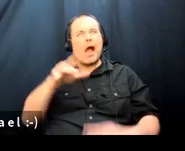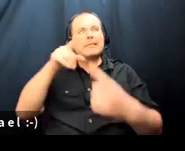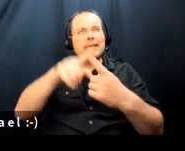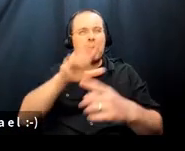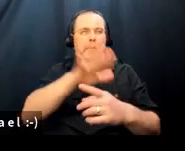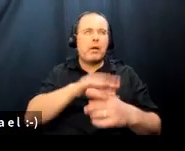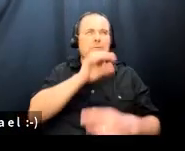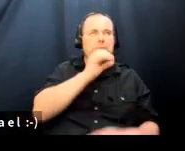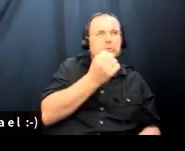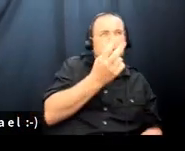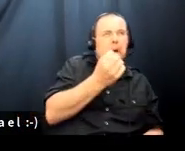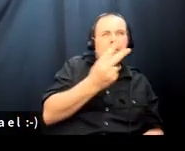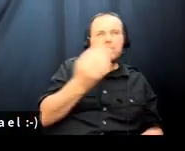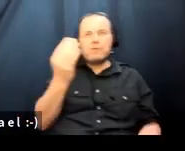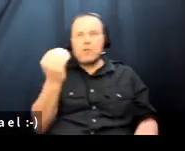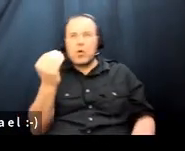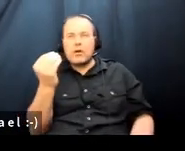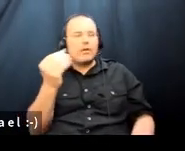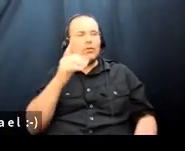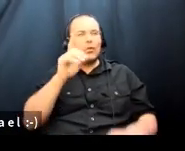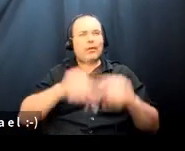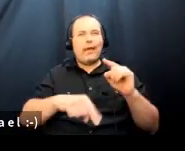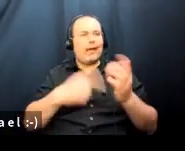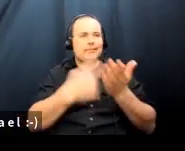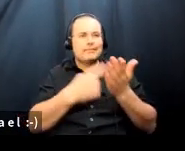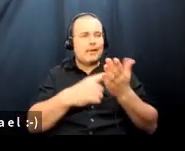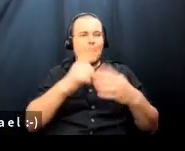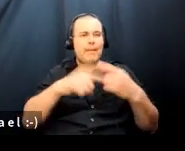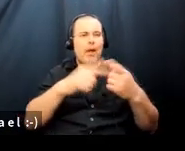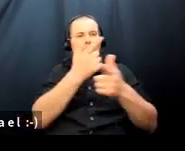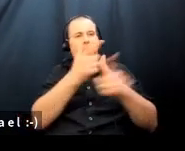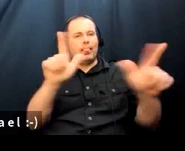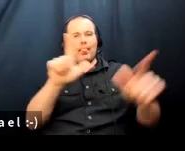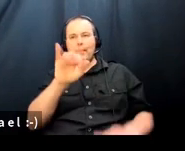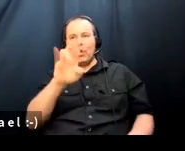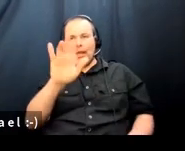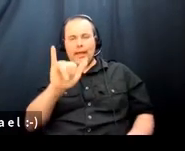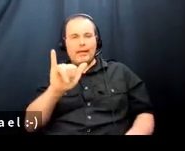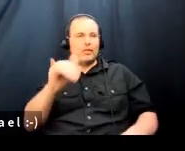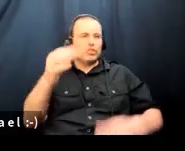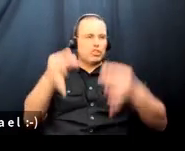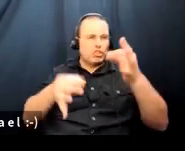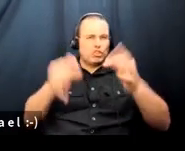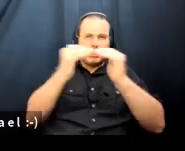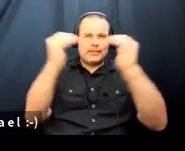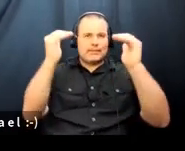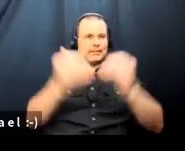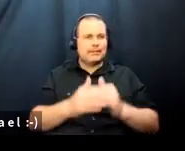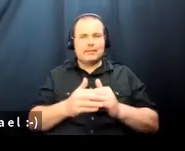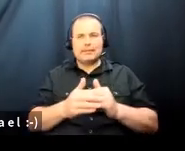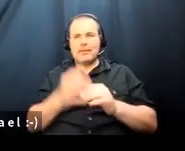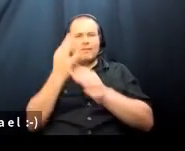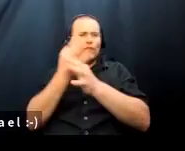talk to a child about liberty, justice, freedom. Concepts like